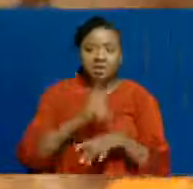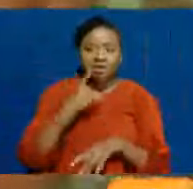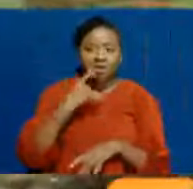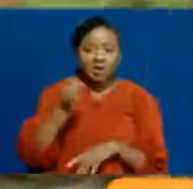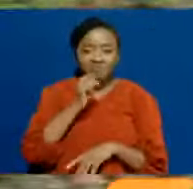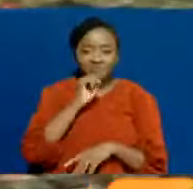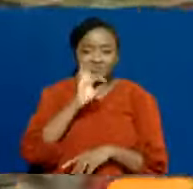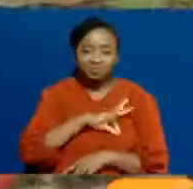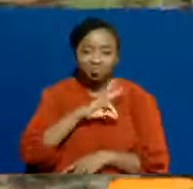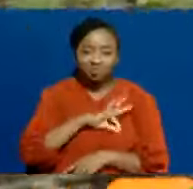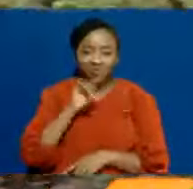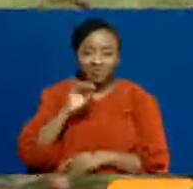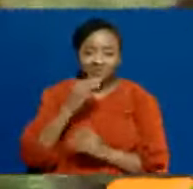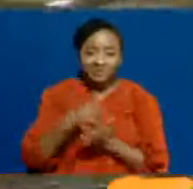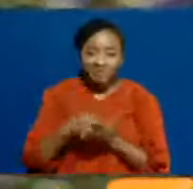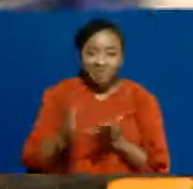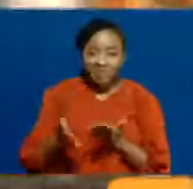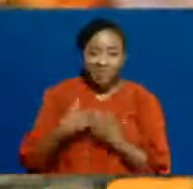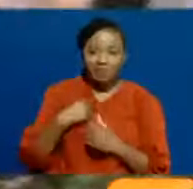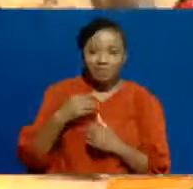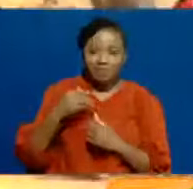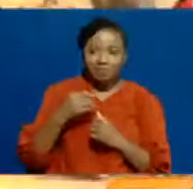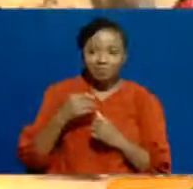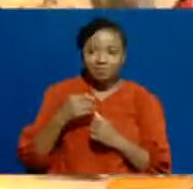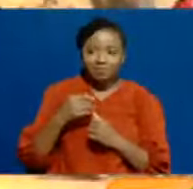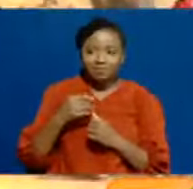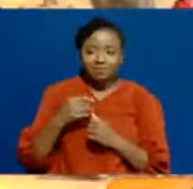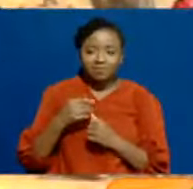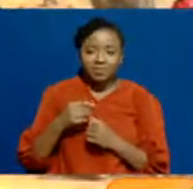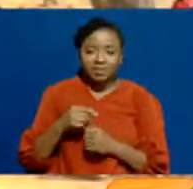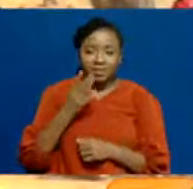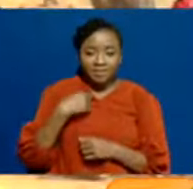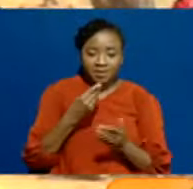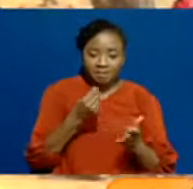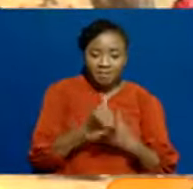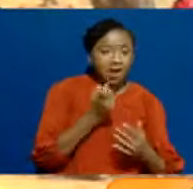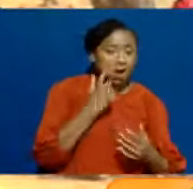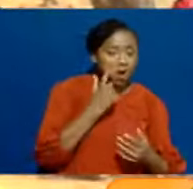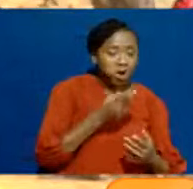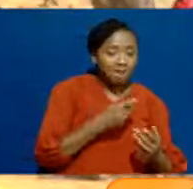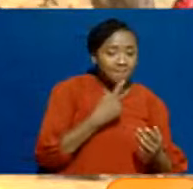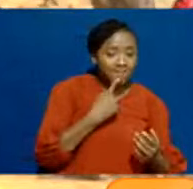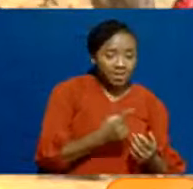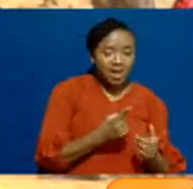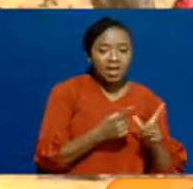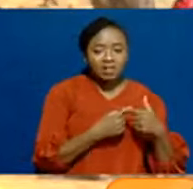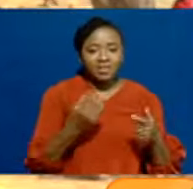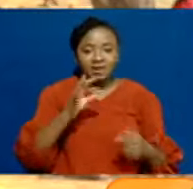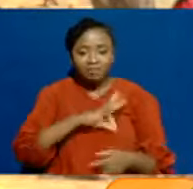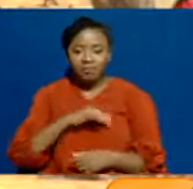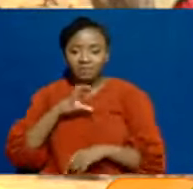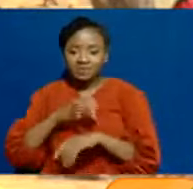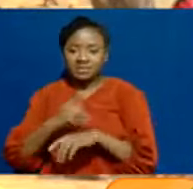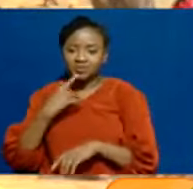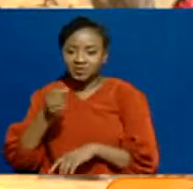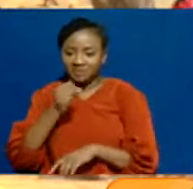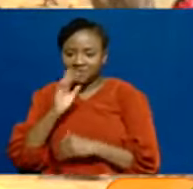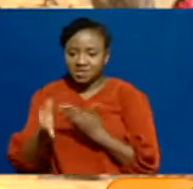day, money that he says sustains him in the city. Here in Noi Sweet, so, ningiapa ni use nye napata pia naridhika na